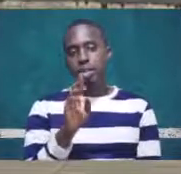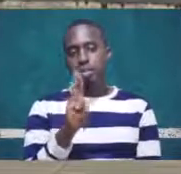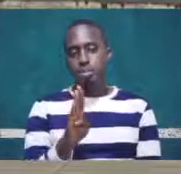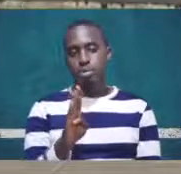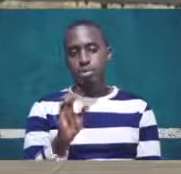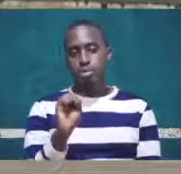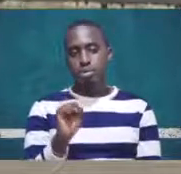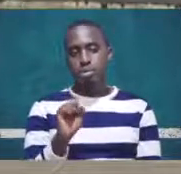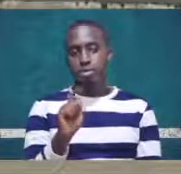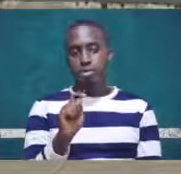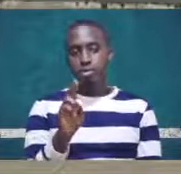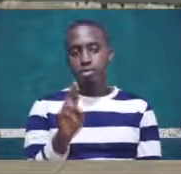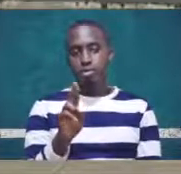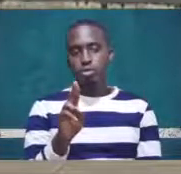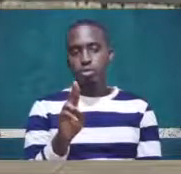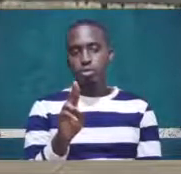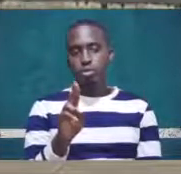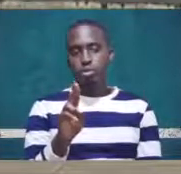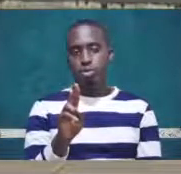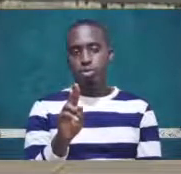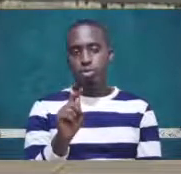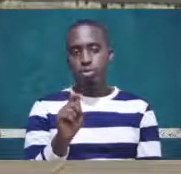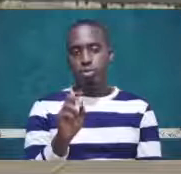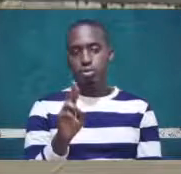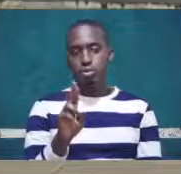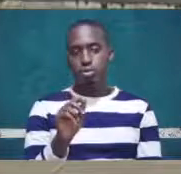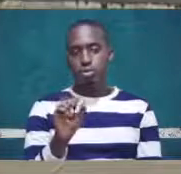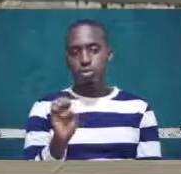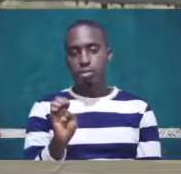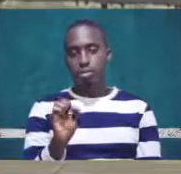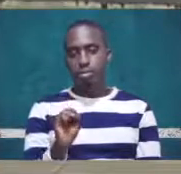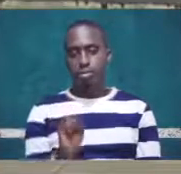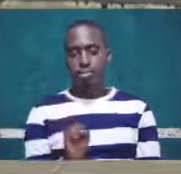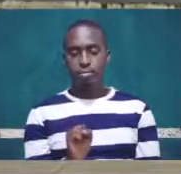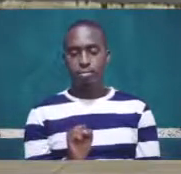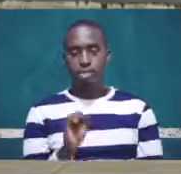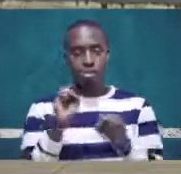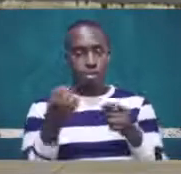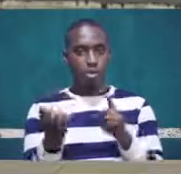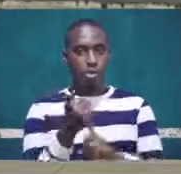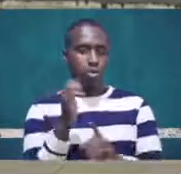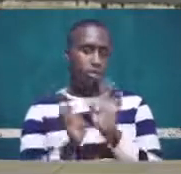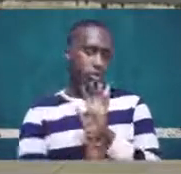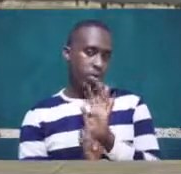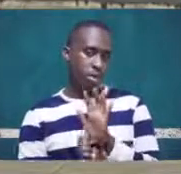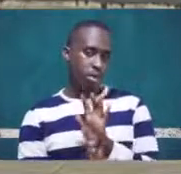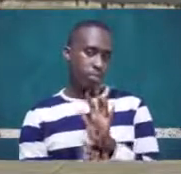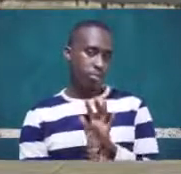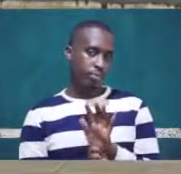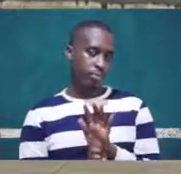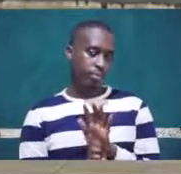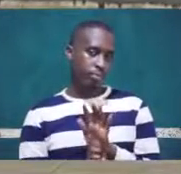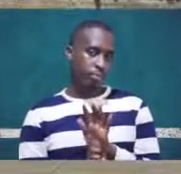close substitutes. That are close substitutes. Now, you can take an example now. What are the examples